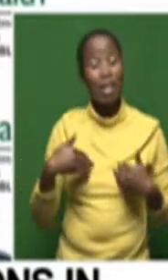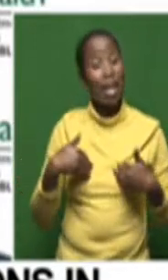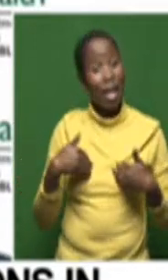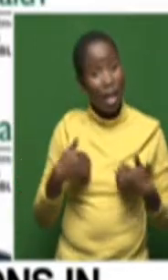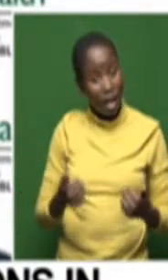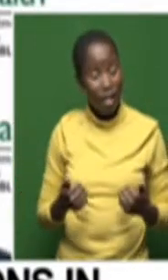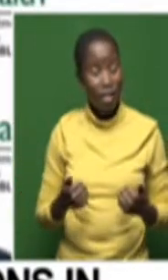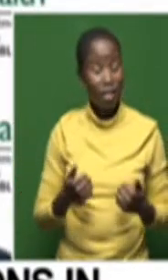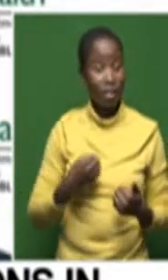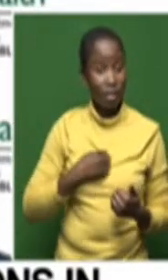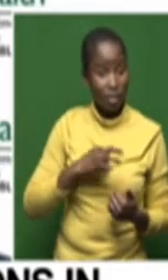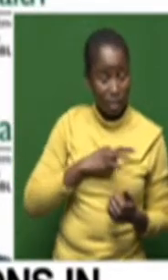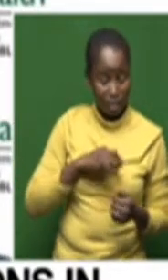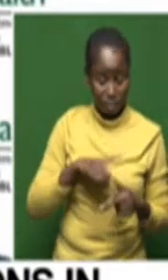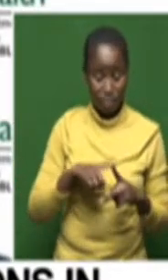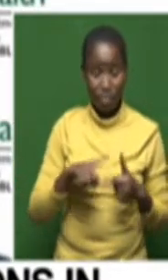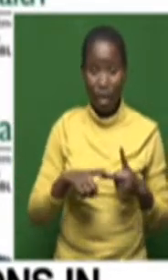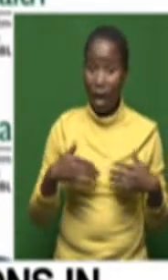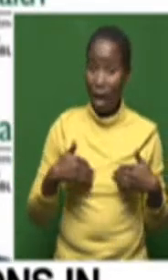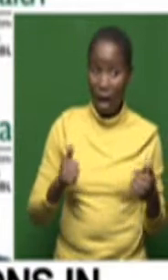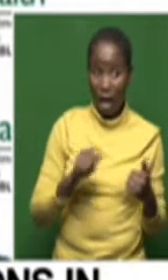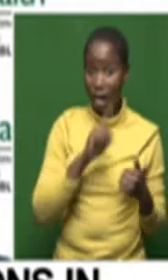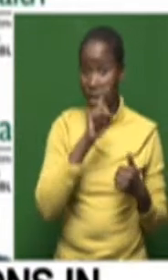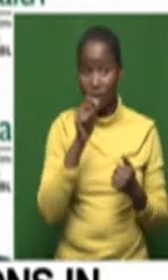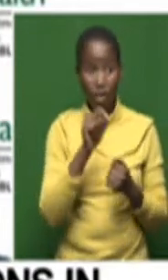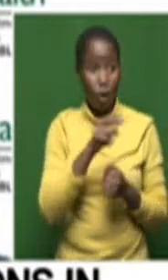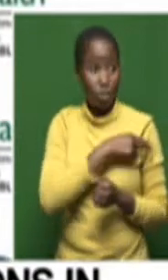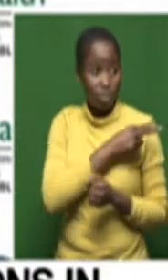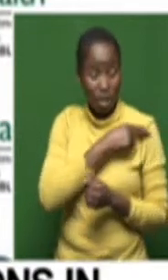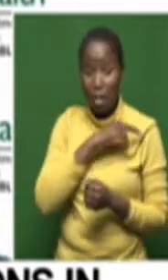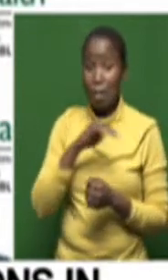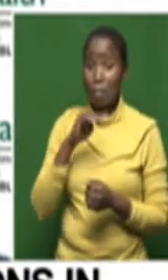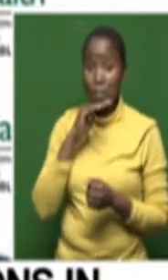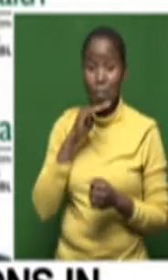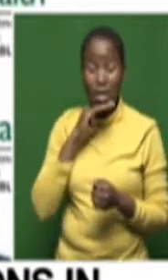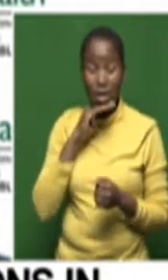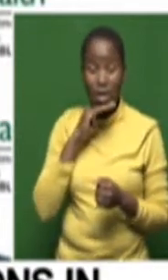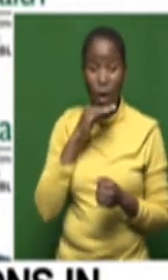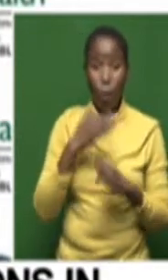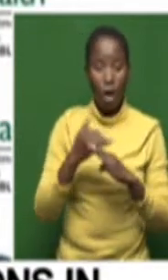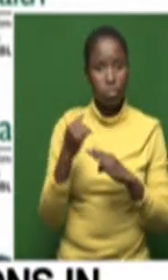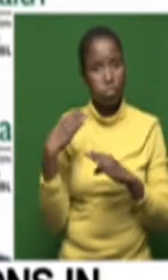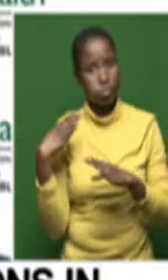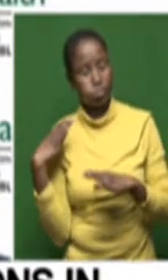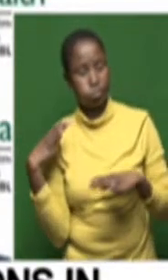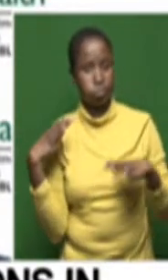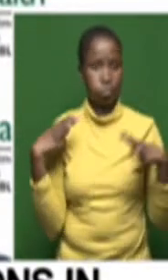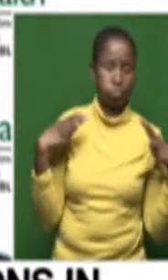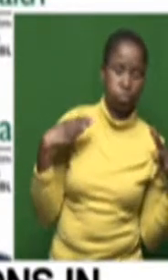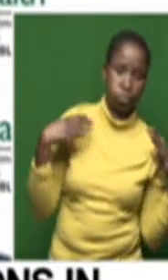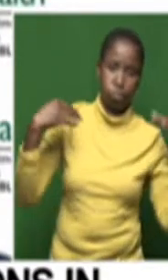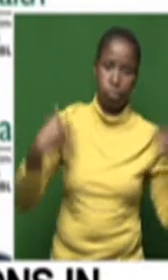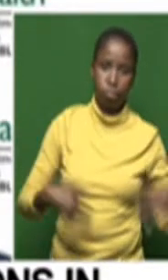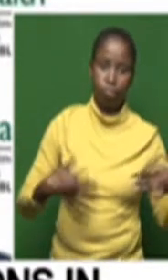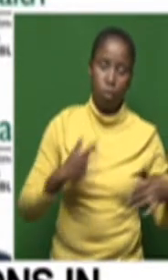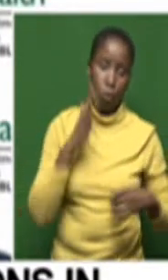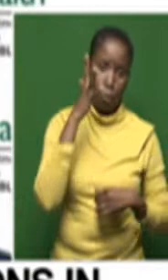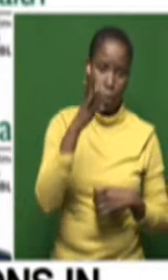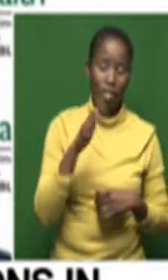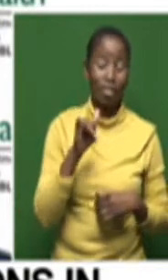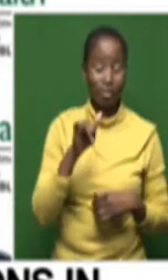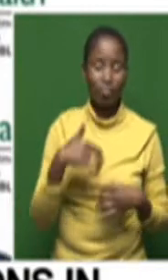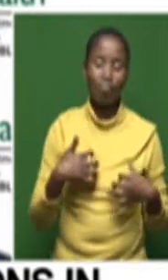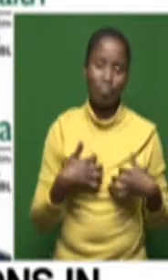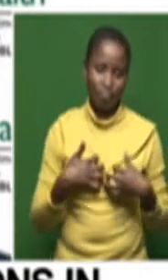and especially our health workers would not have had much rest. So this is something which is worrying, and we urge all South